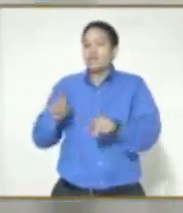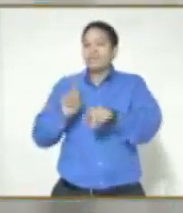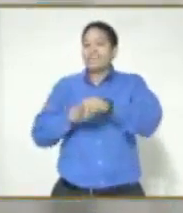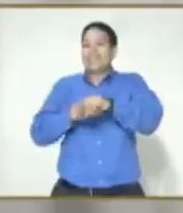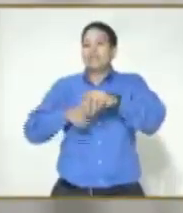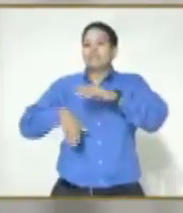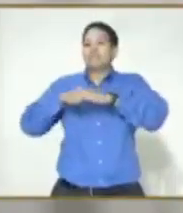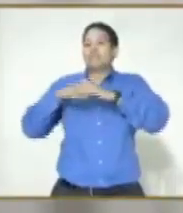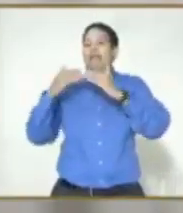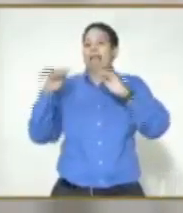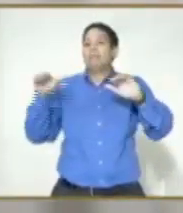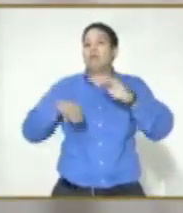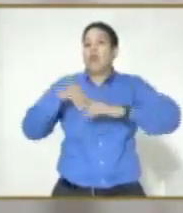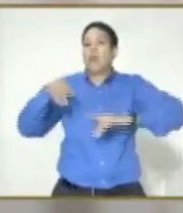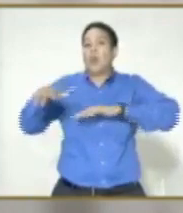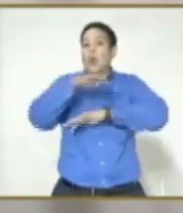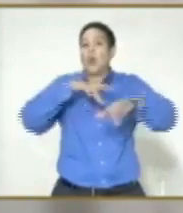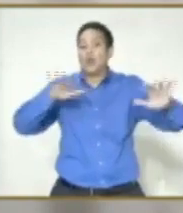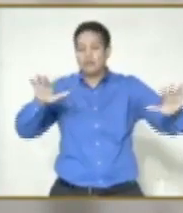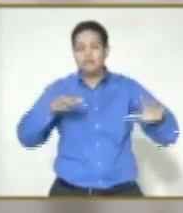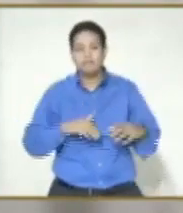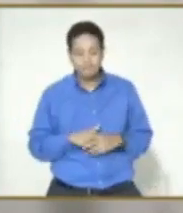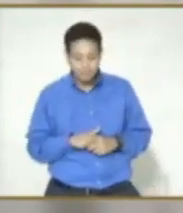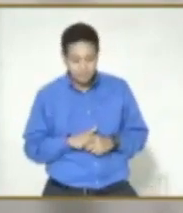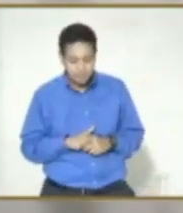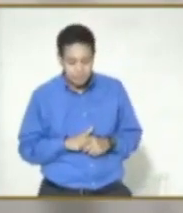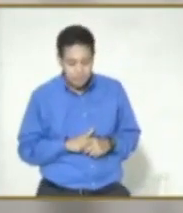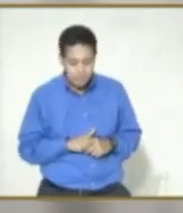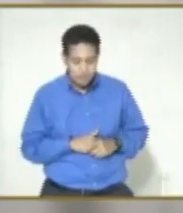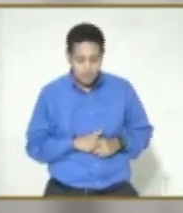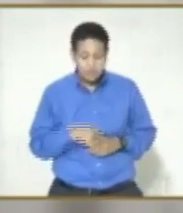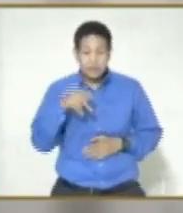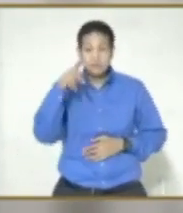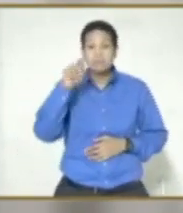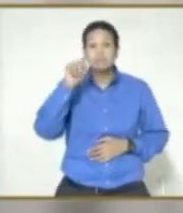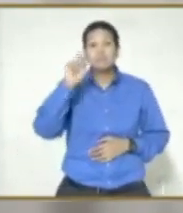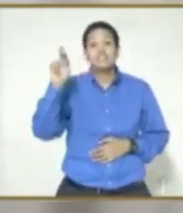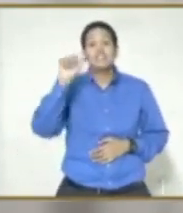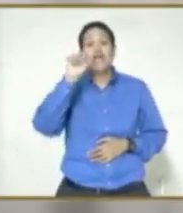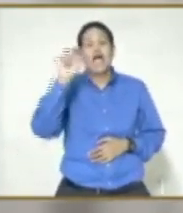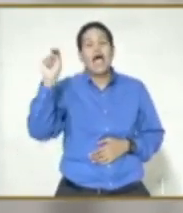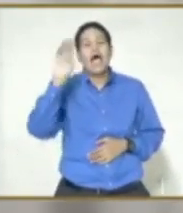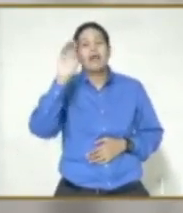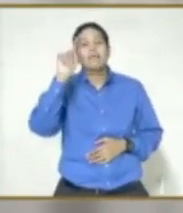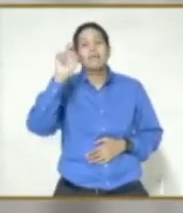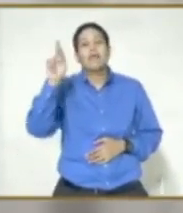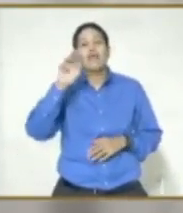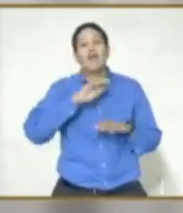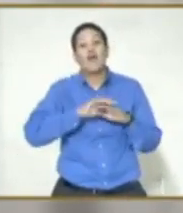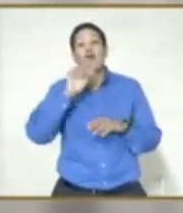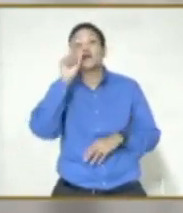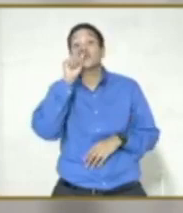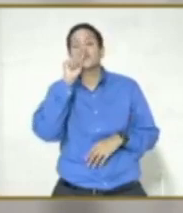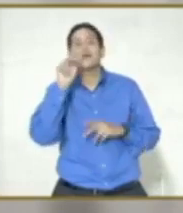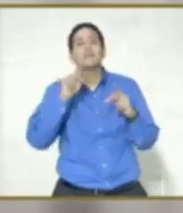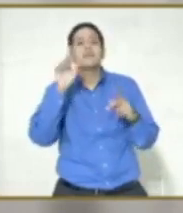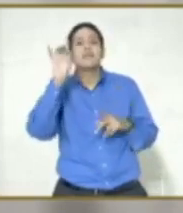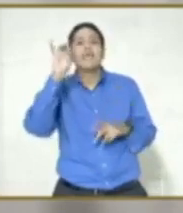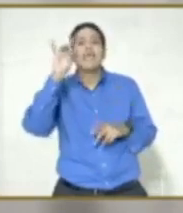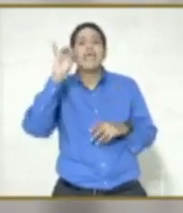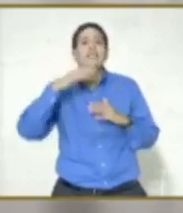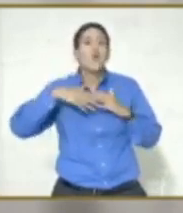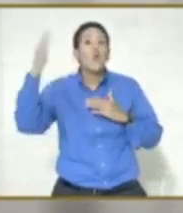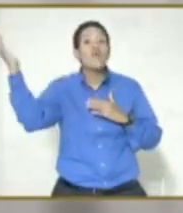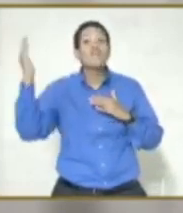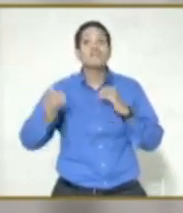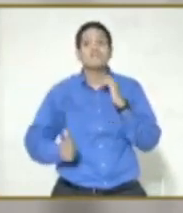Honorable Minister. And from Peter Ann Baker on Twitter, given that persons who are 80 and over are the most likely